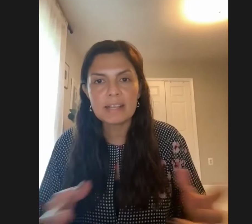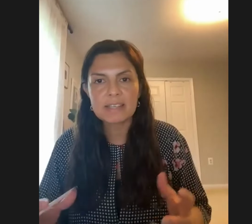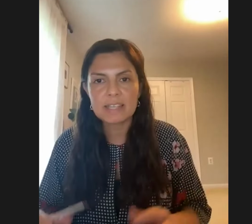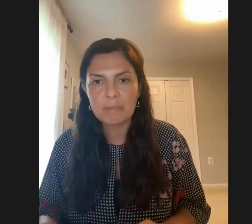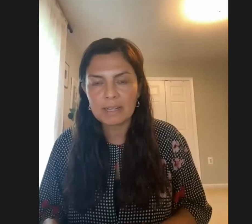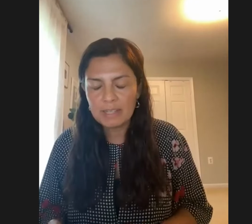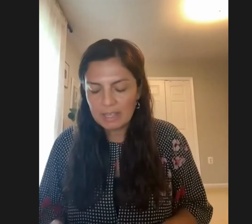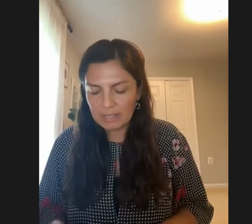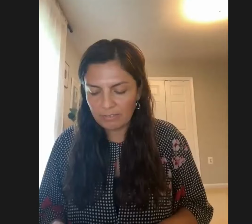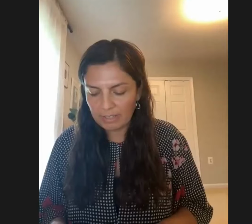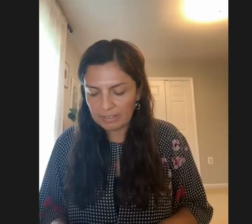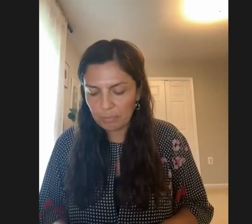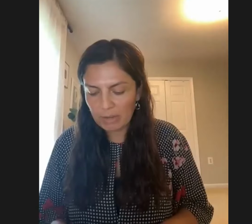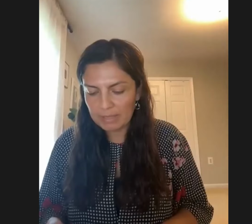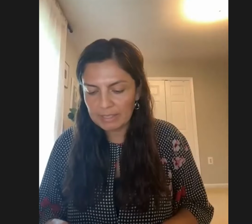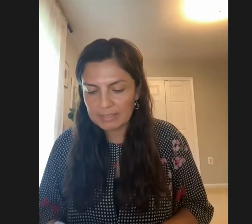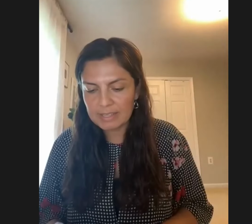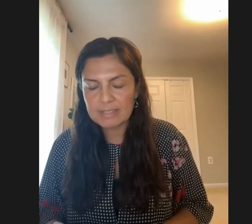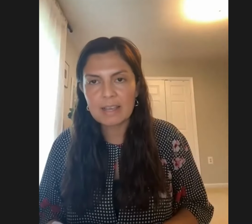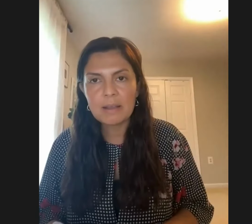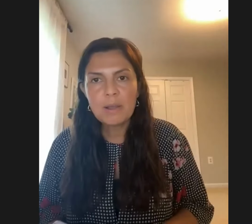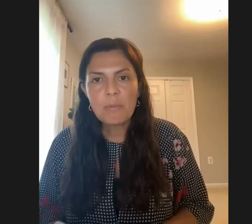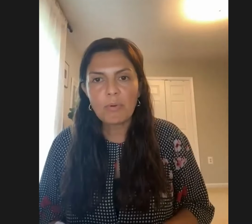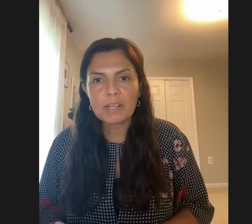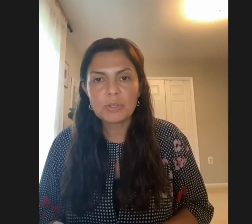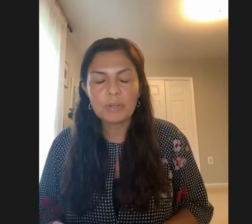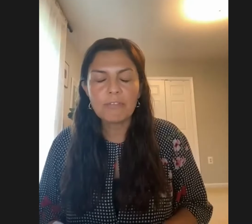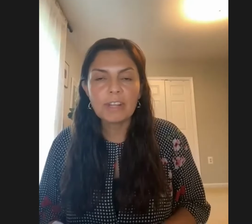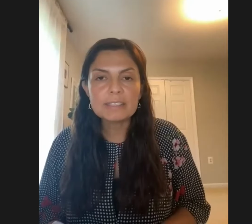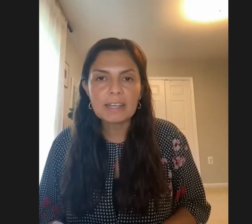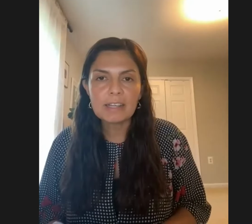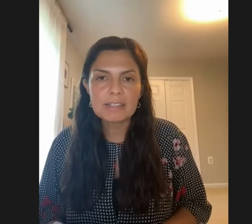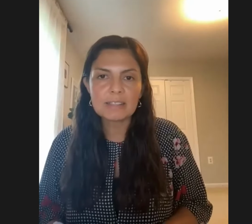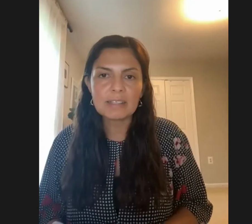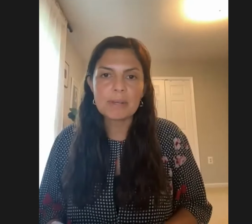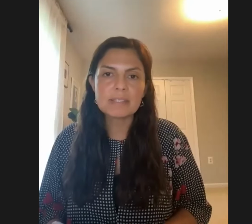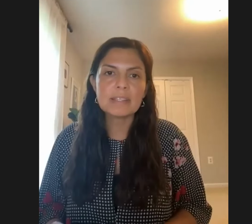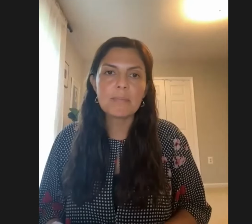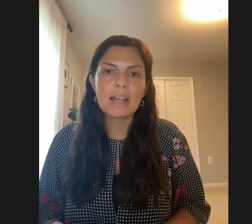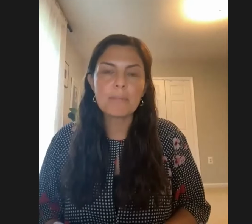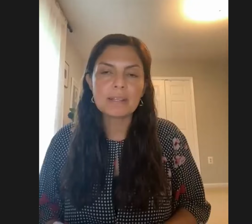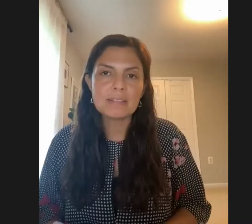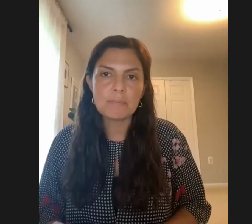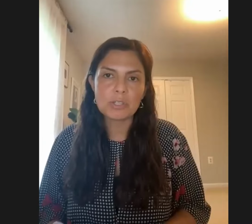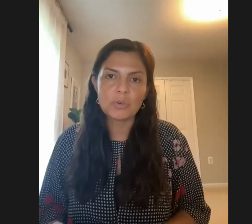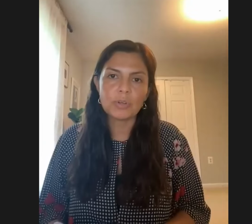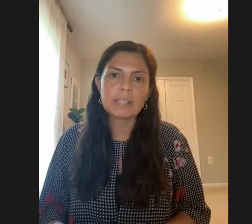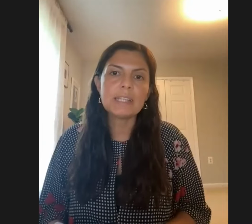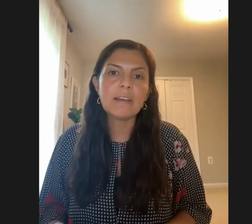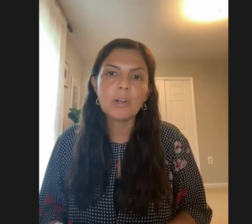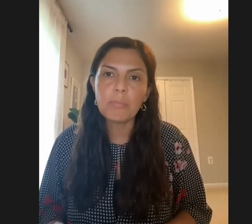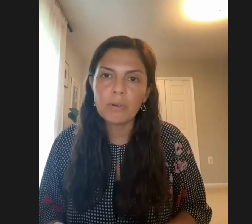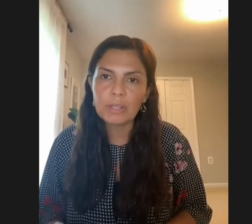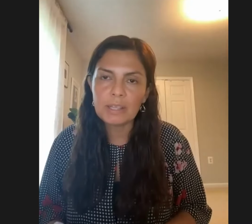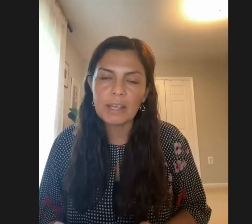indigenous populations experience and which are deepened on the many issues that this population is facing, and also highlighting this